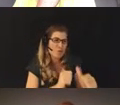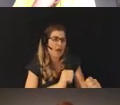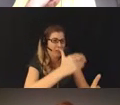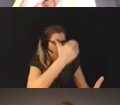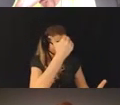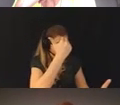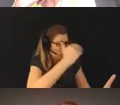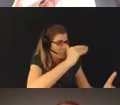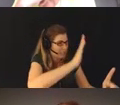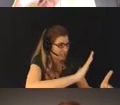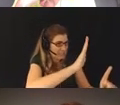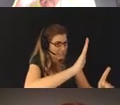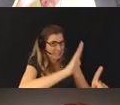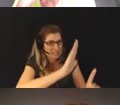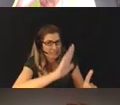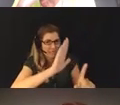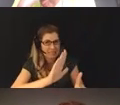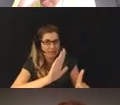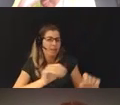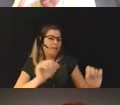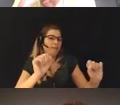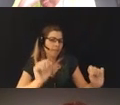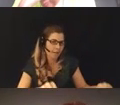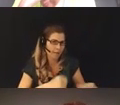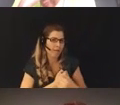right, then you can love and the situation might change.